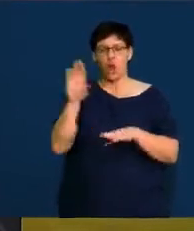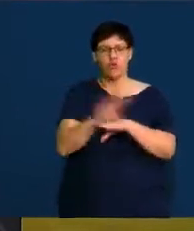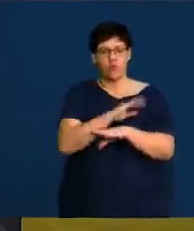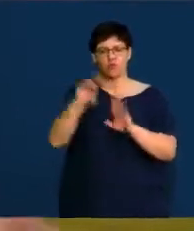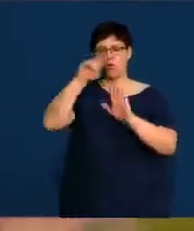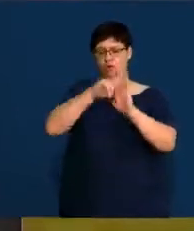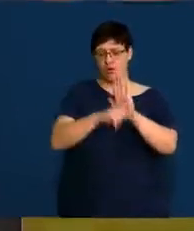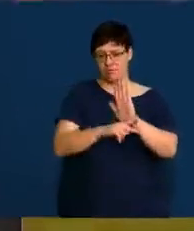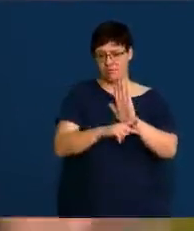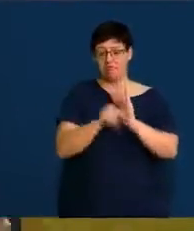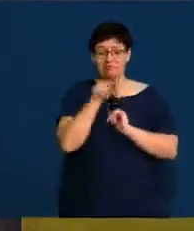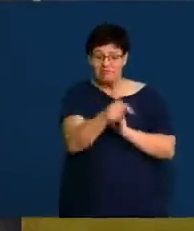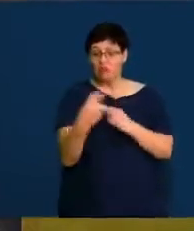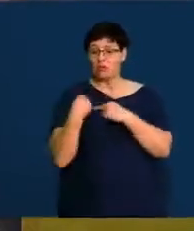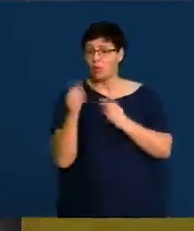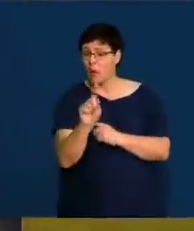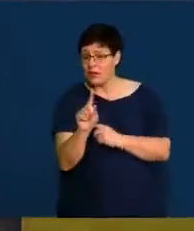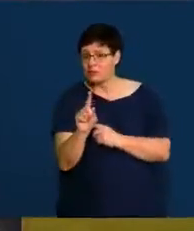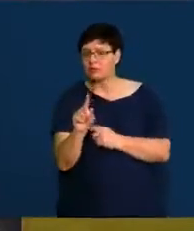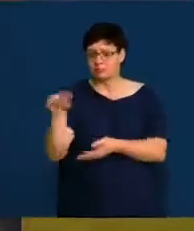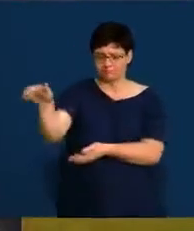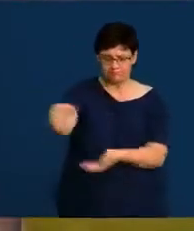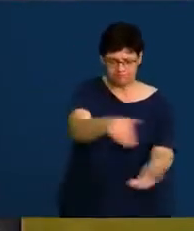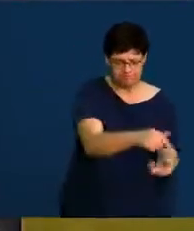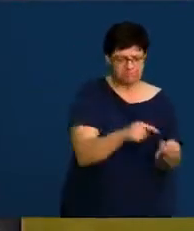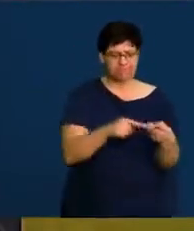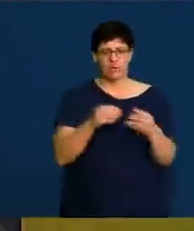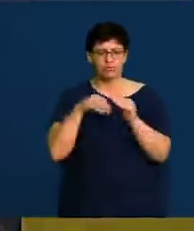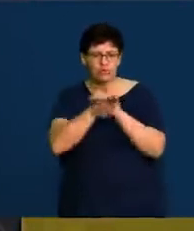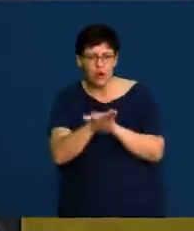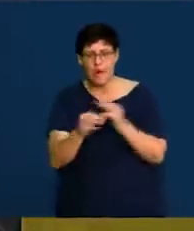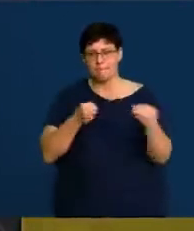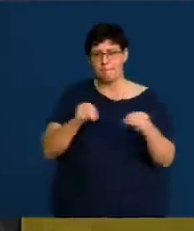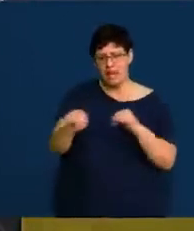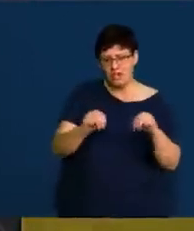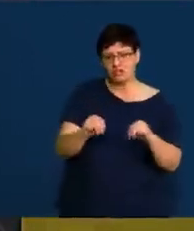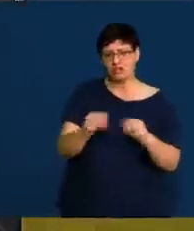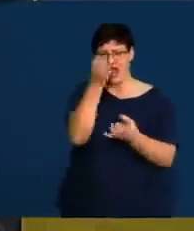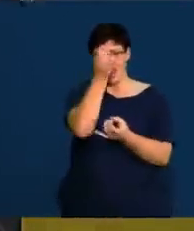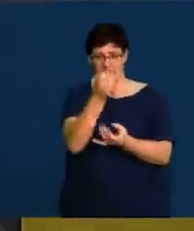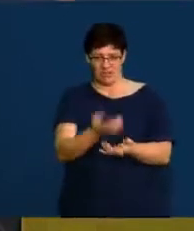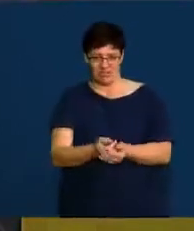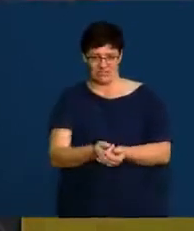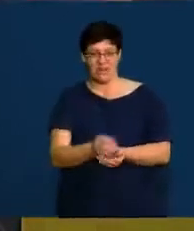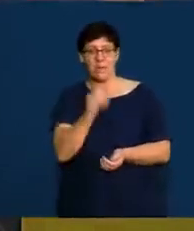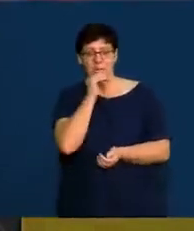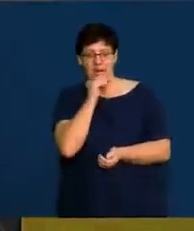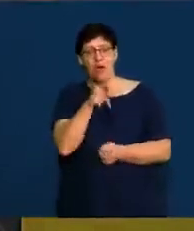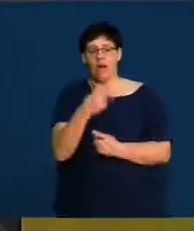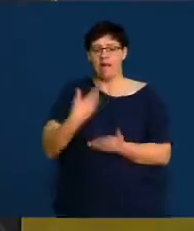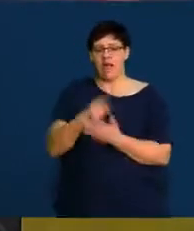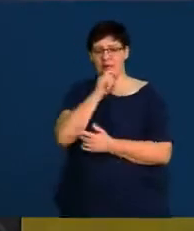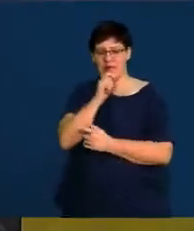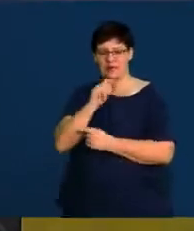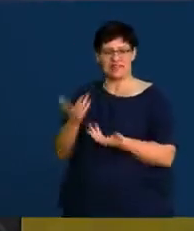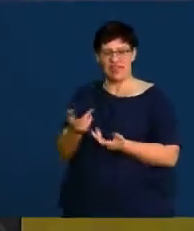program responsible for gathering, storing, managing information so that we can make it user-friendly